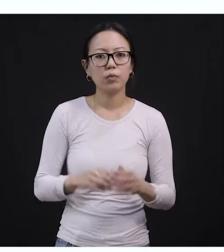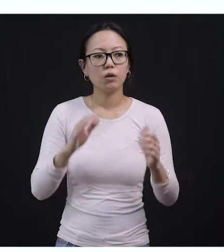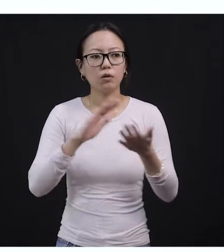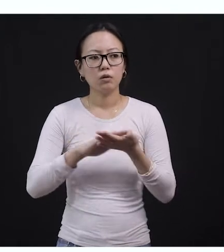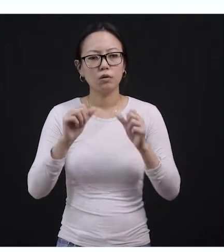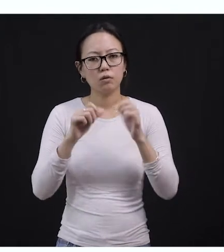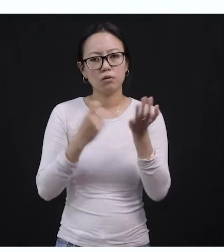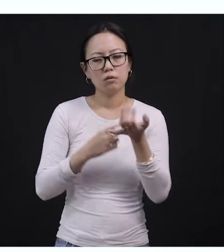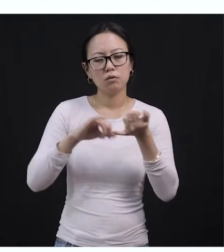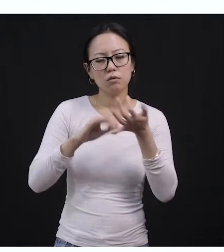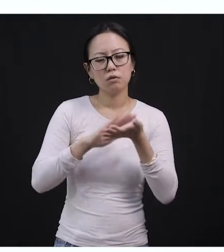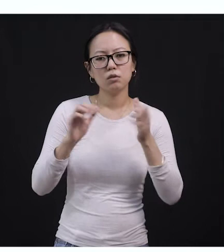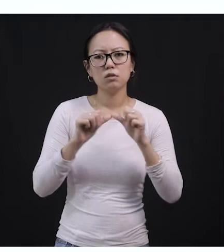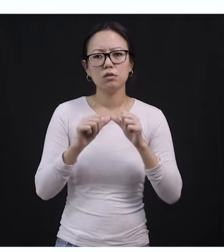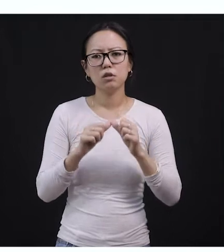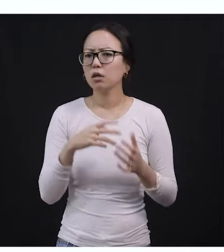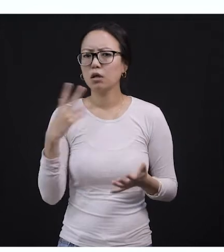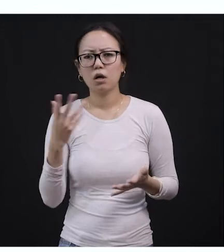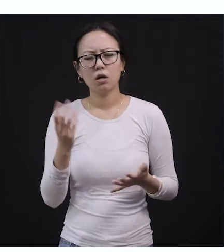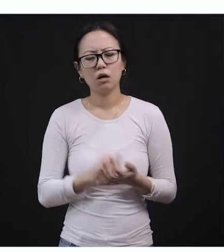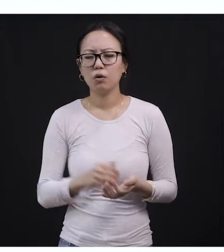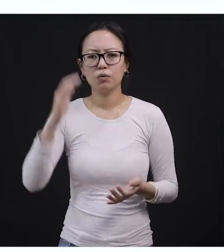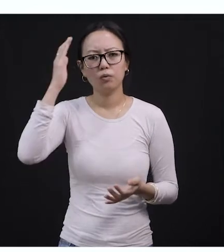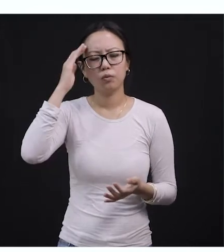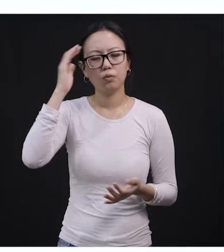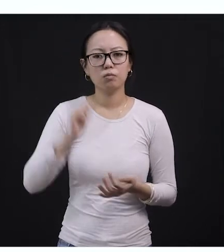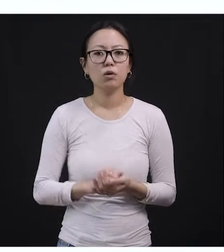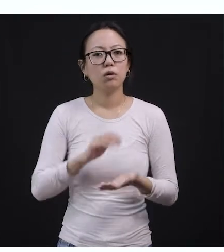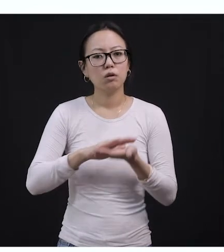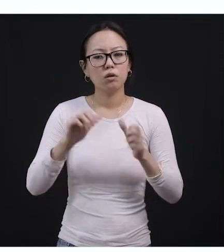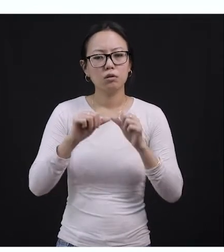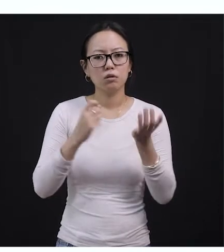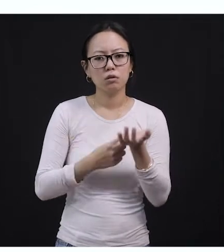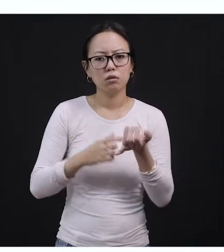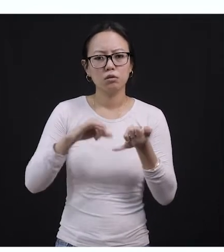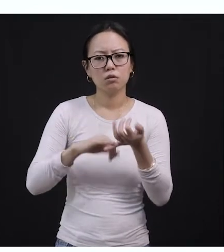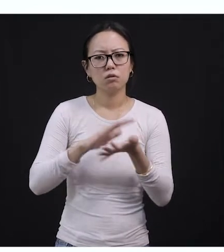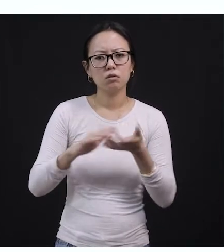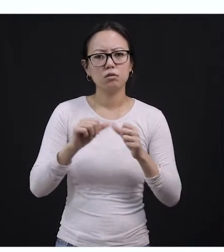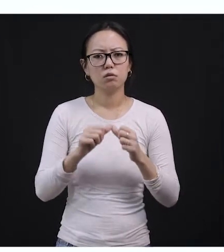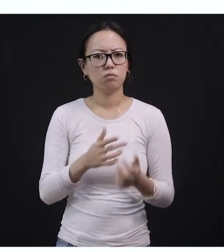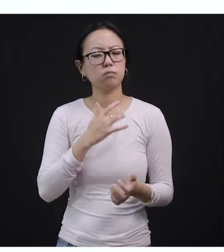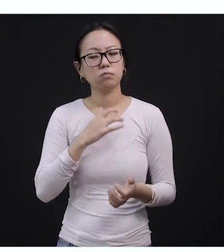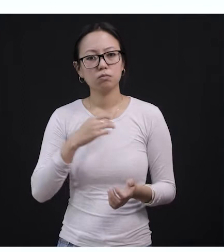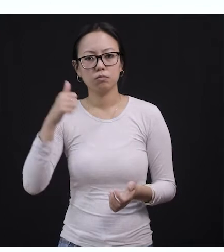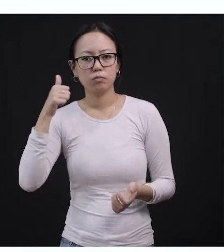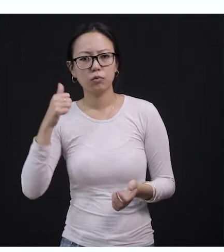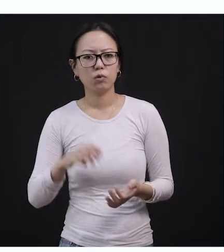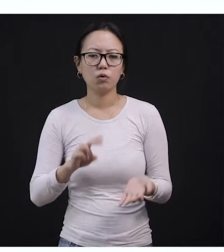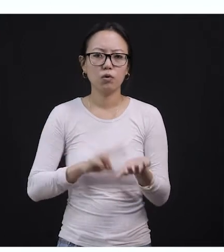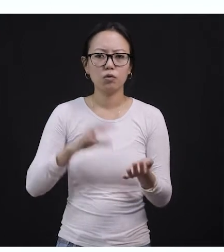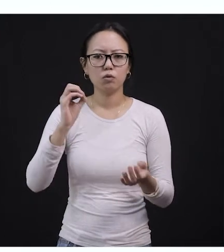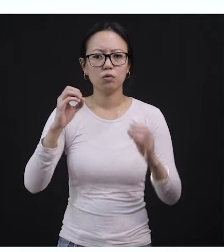a great king. He was very humble, he was very noble to his people, and he was also